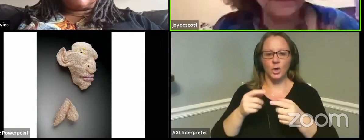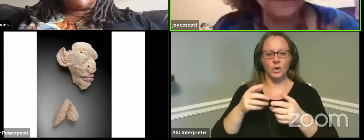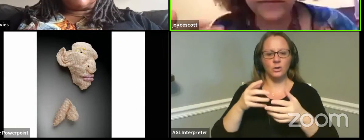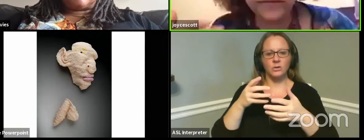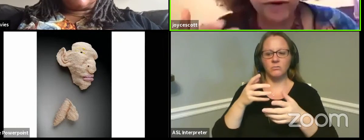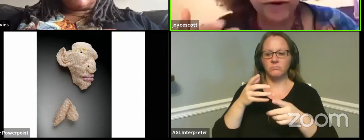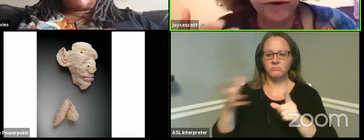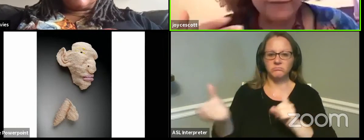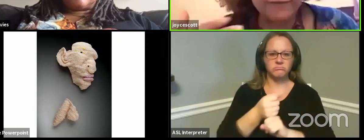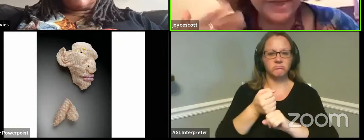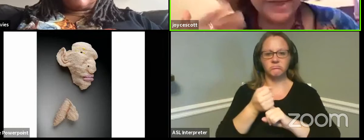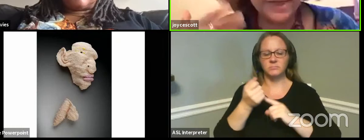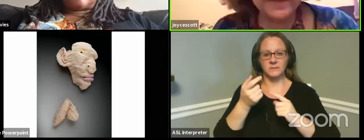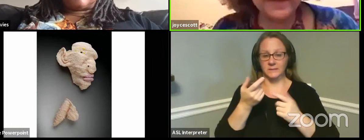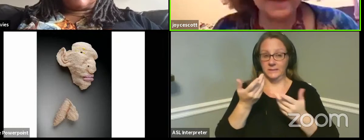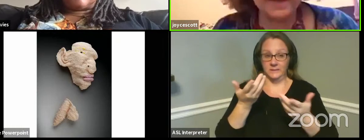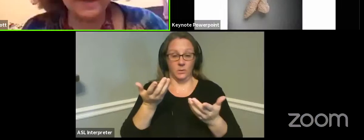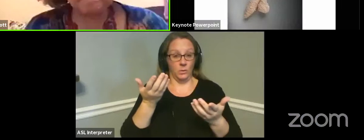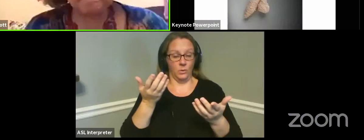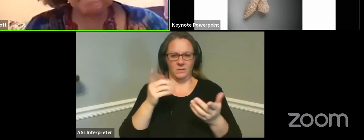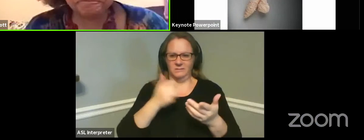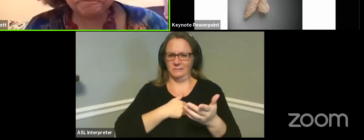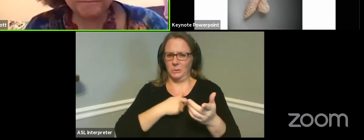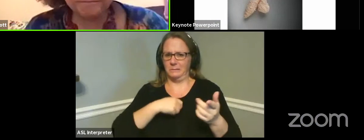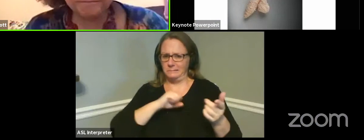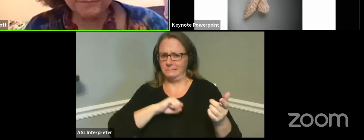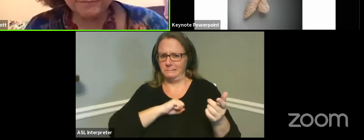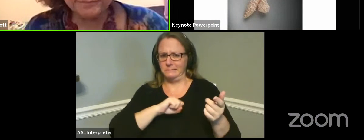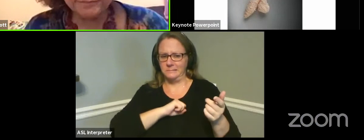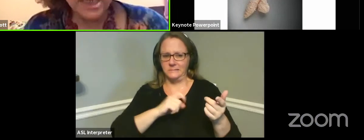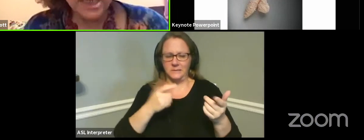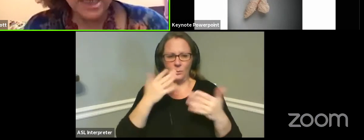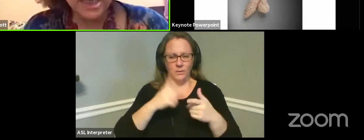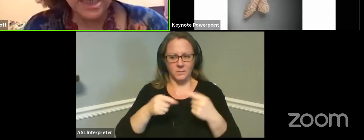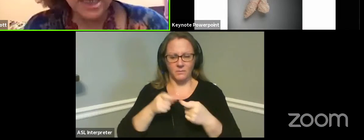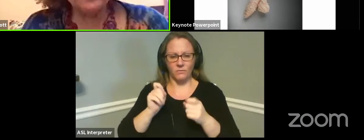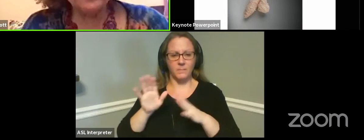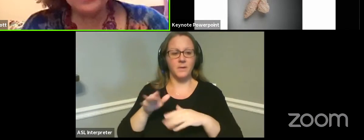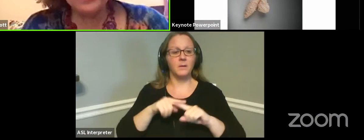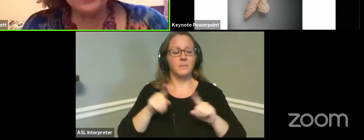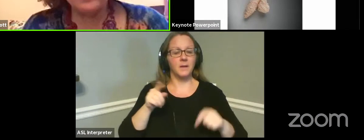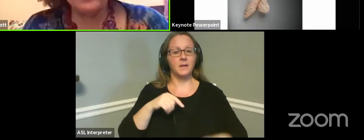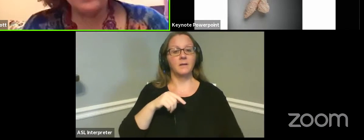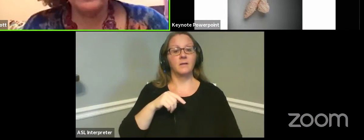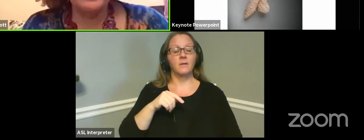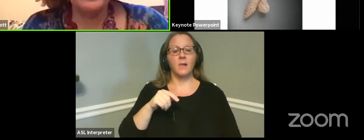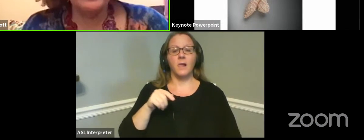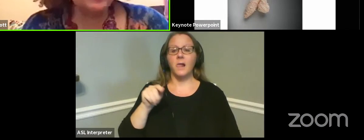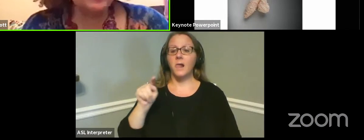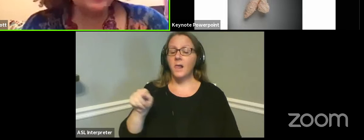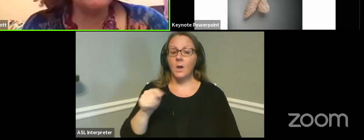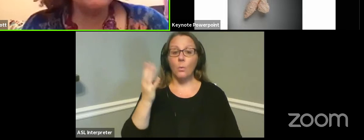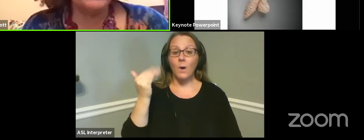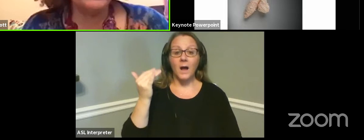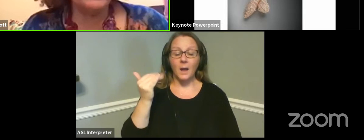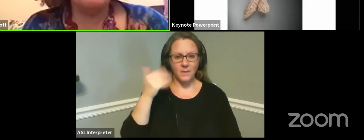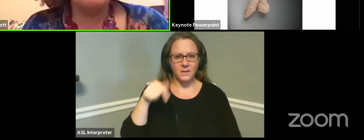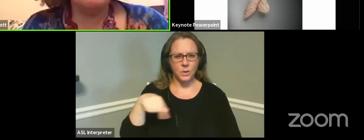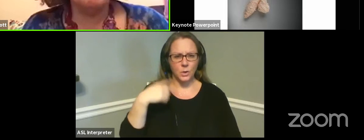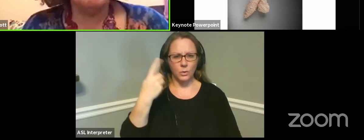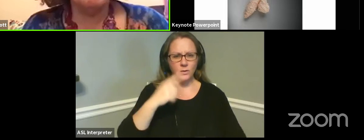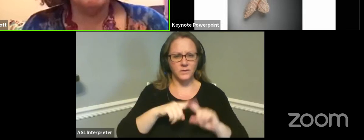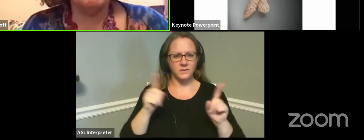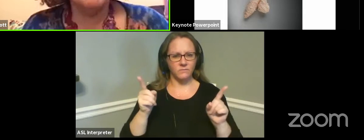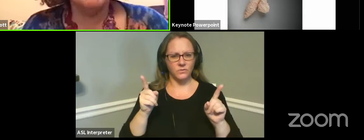This just started. I have no idea where this is coming from. Just because they look different.